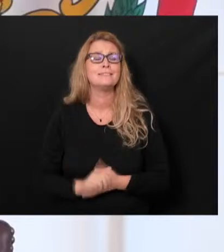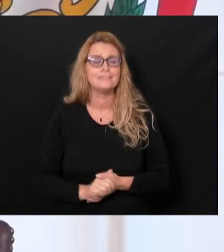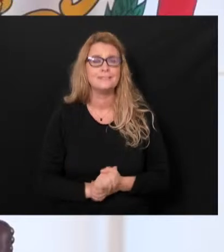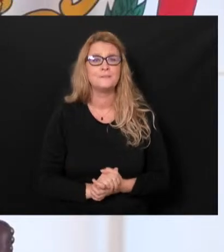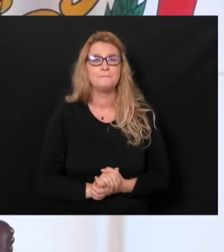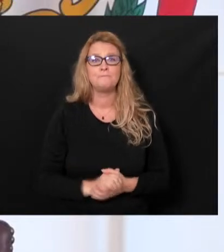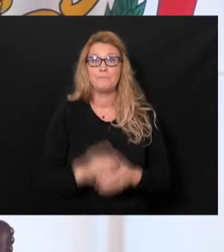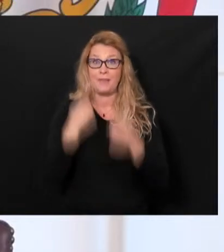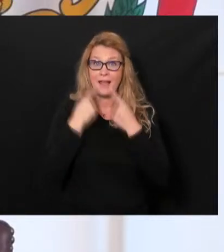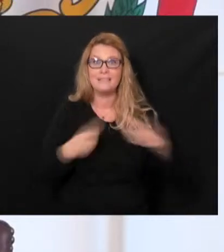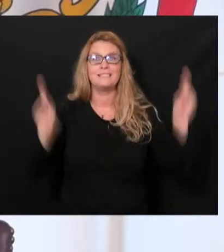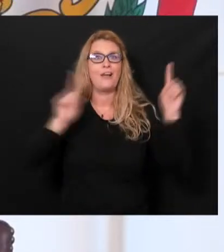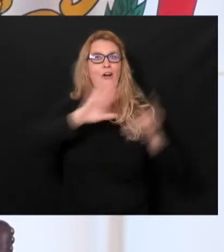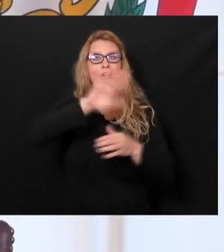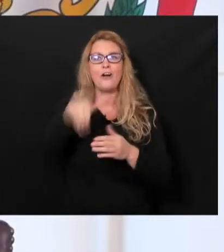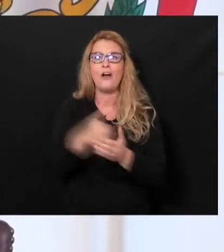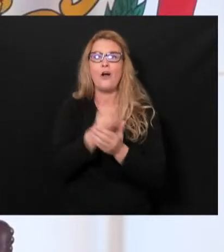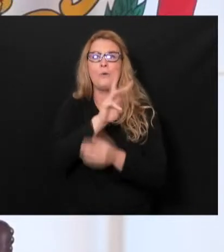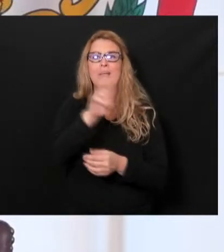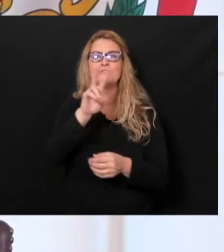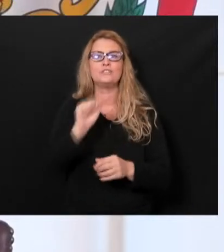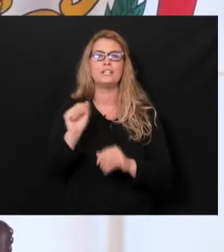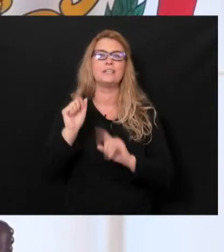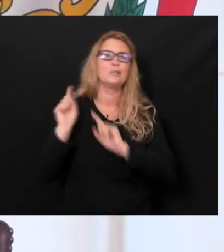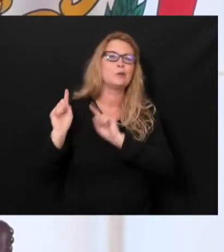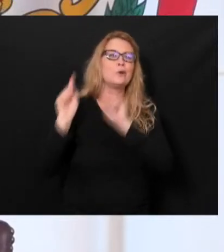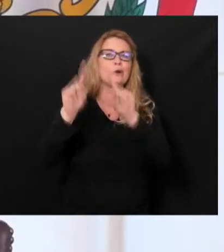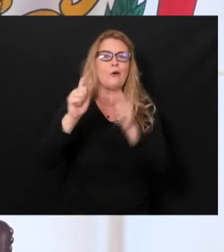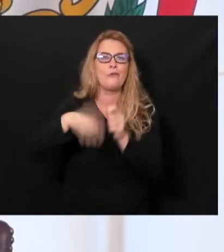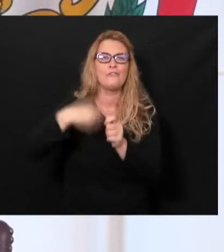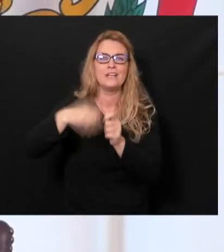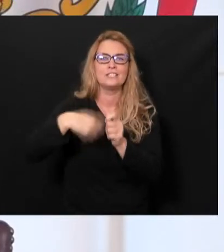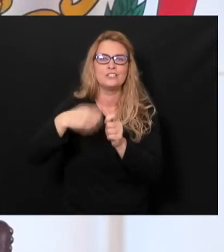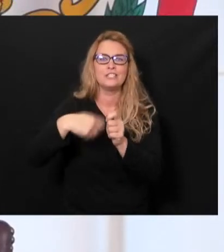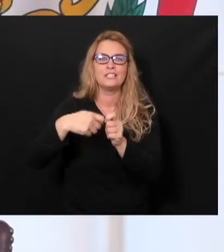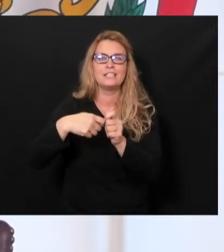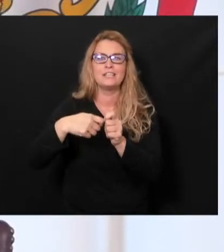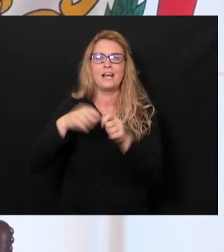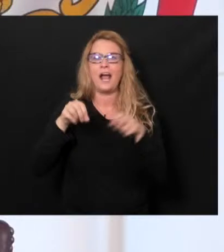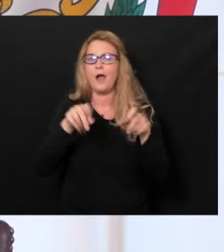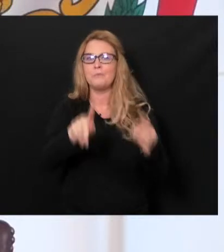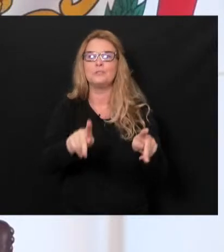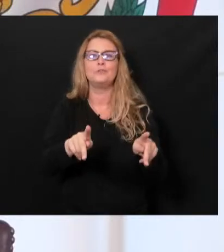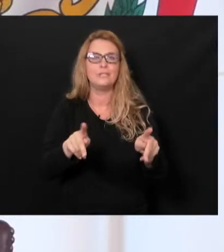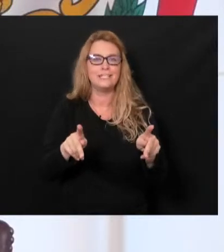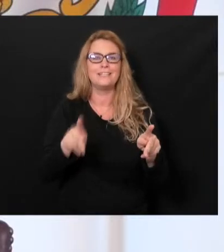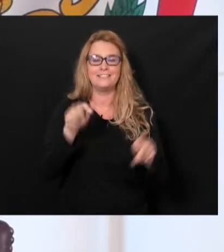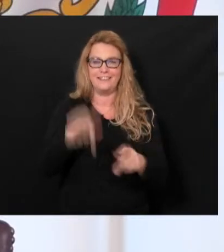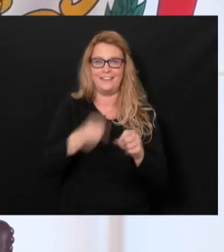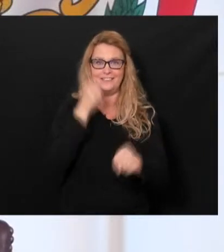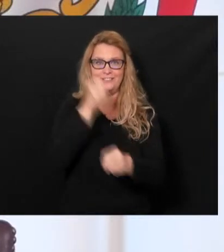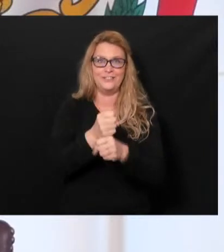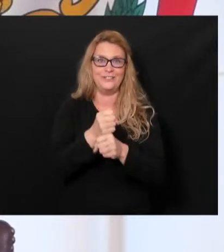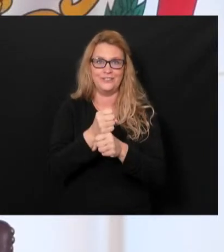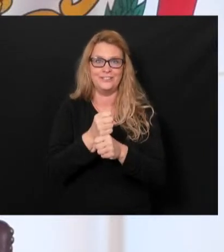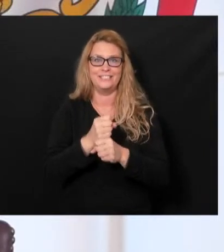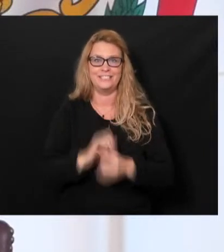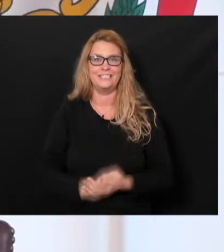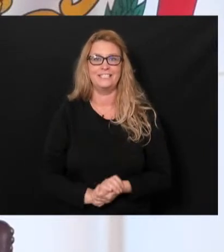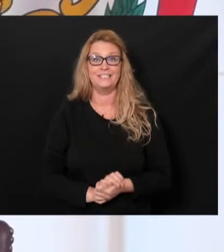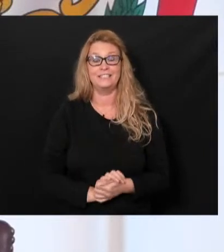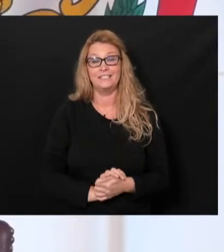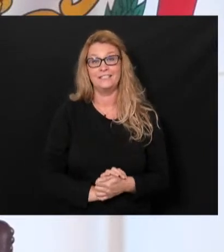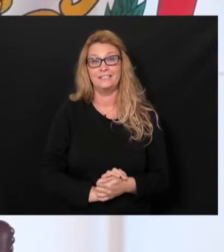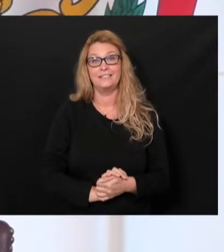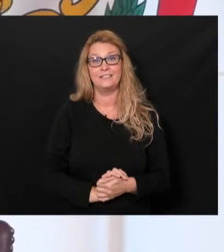all West Virginians to get out this spring and enjoy our world-class fishing opportunities and unmatched, there's no question about